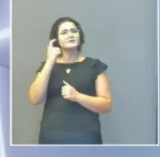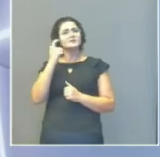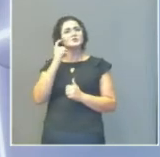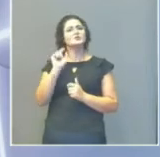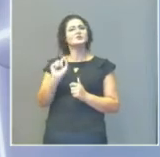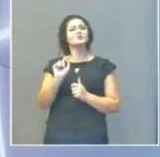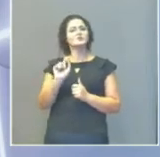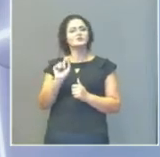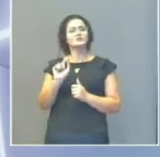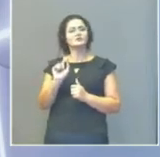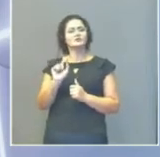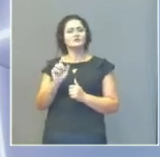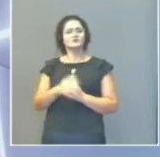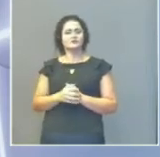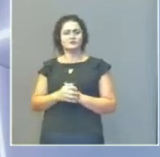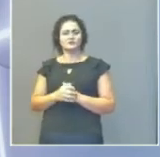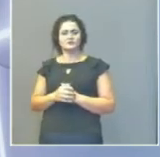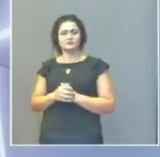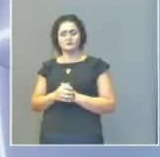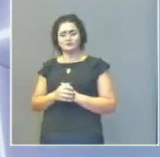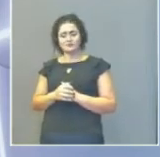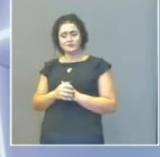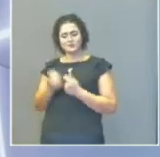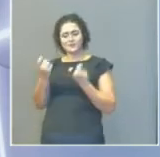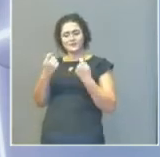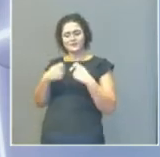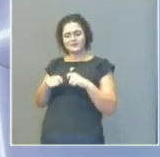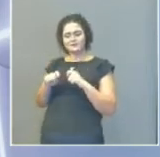me, but they did not realize that I'm a seed.